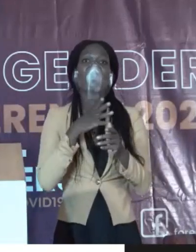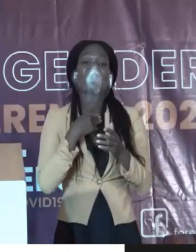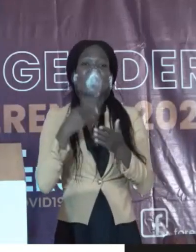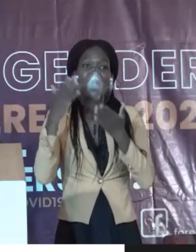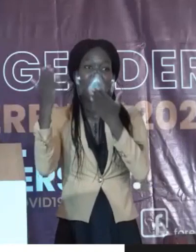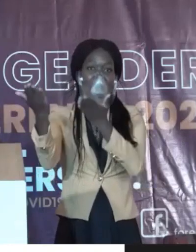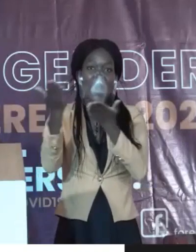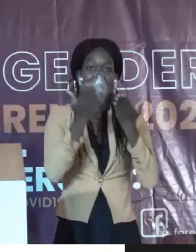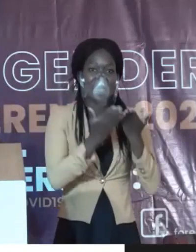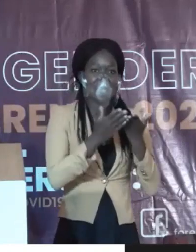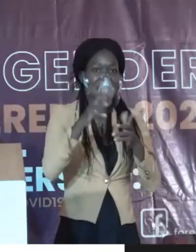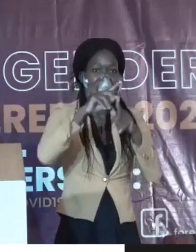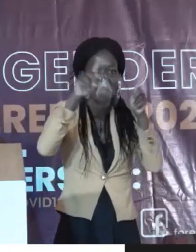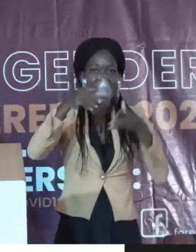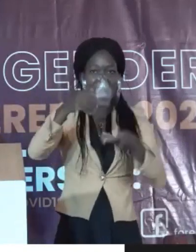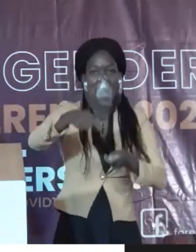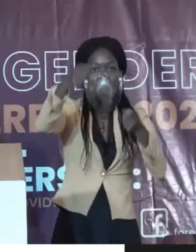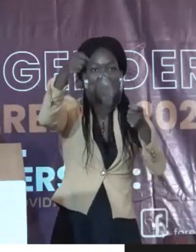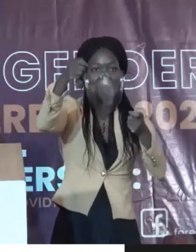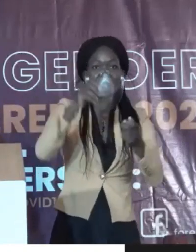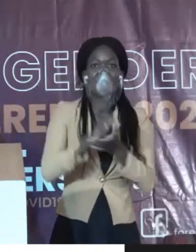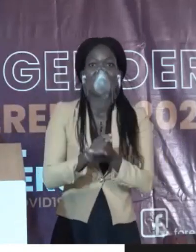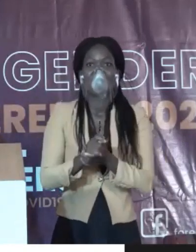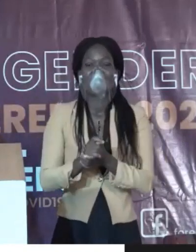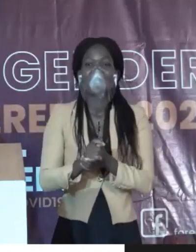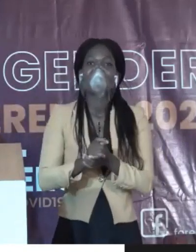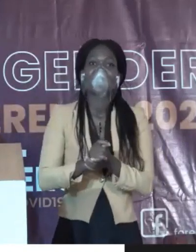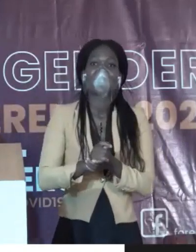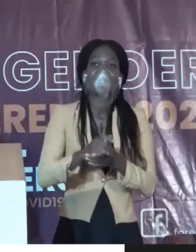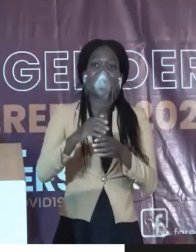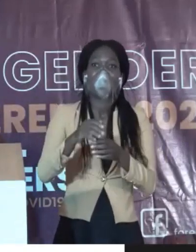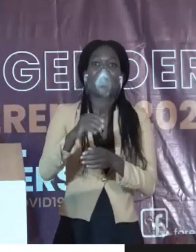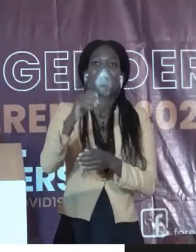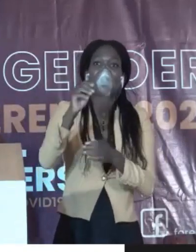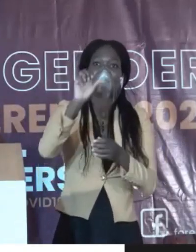is none other than Standard Bank Malawi.